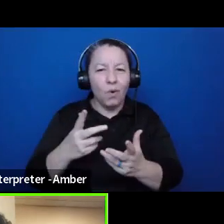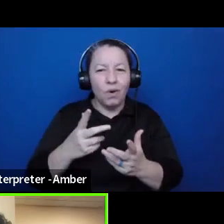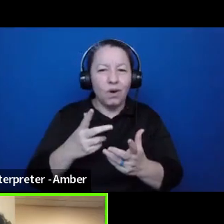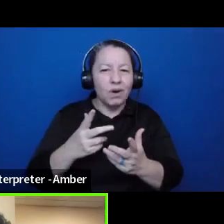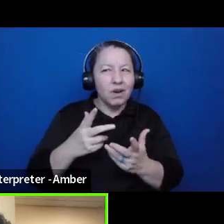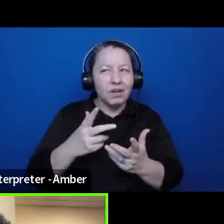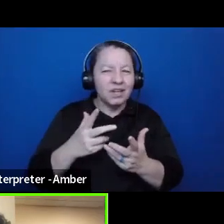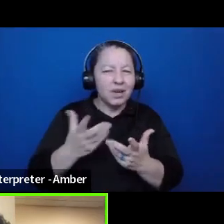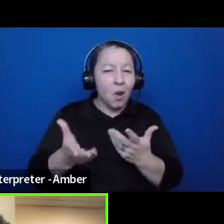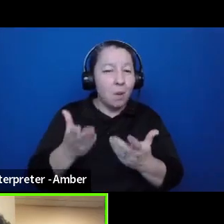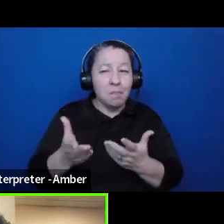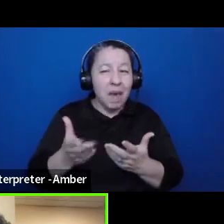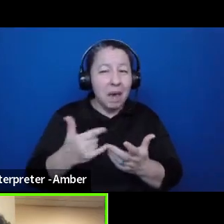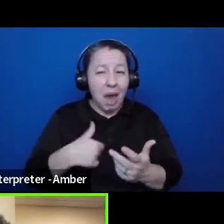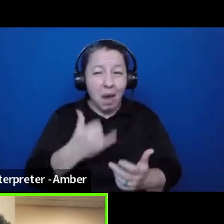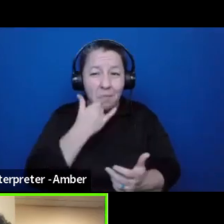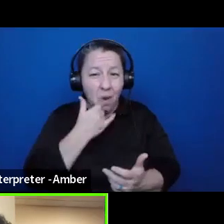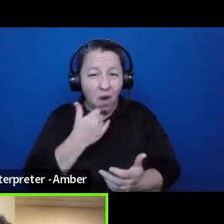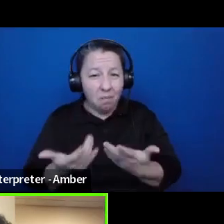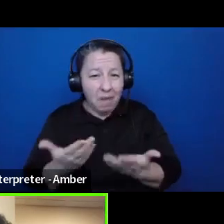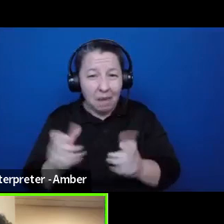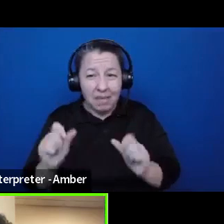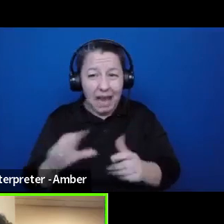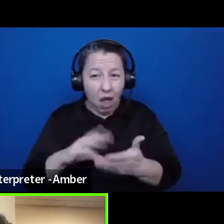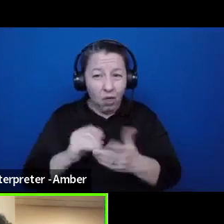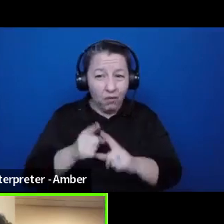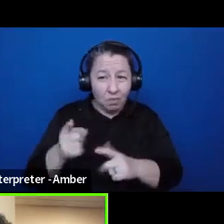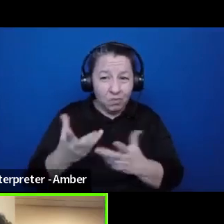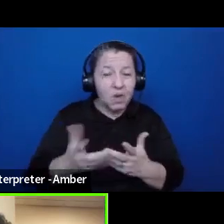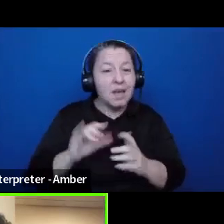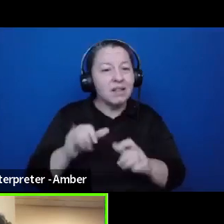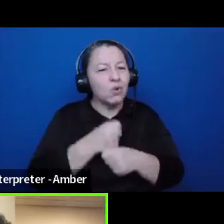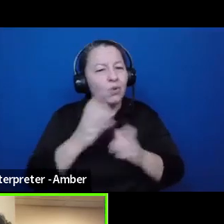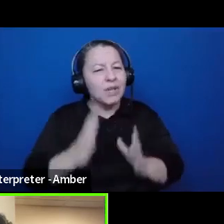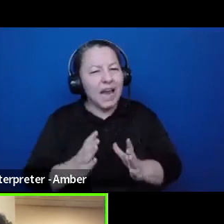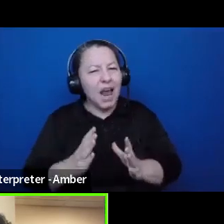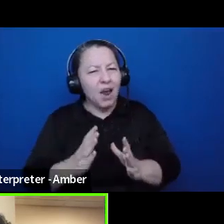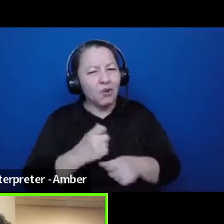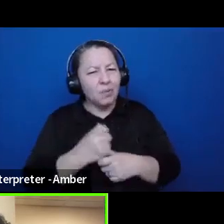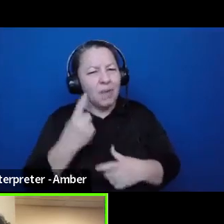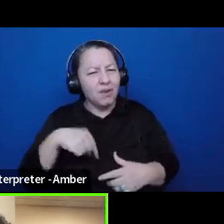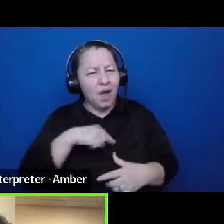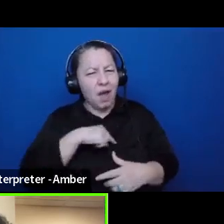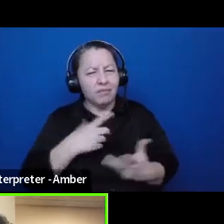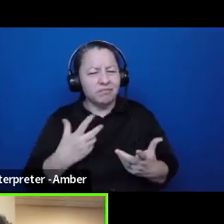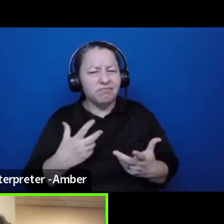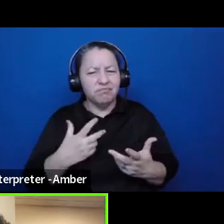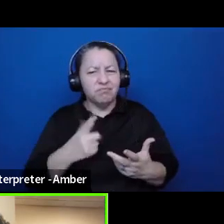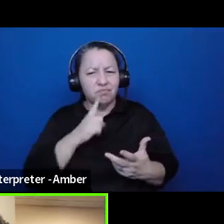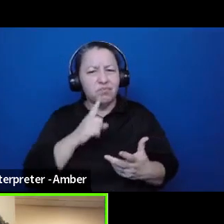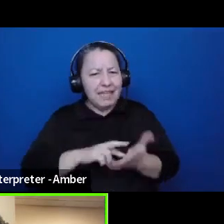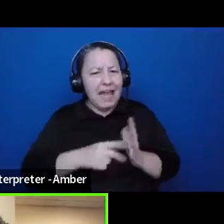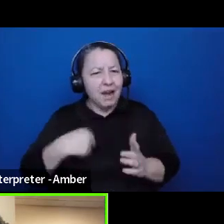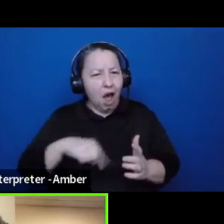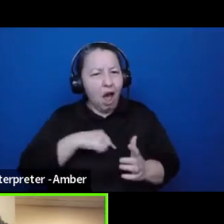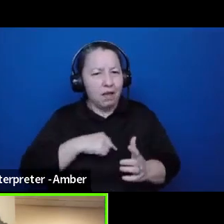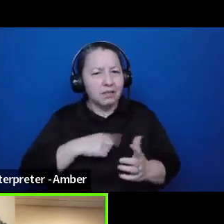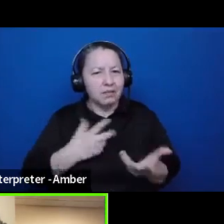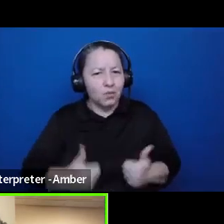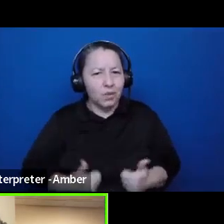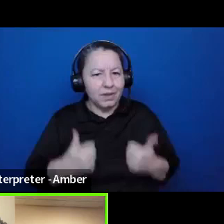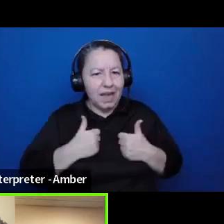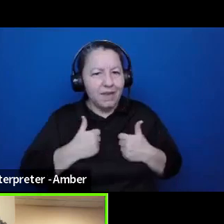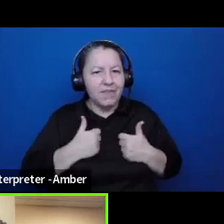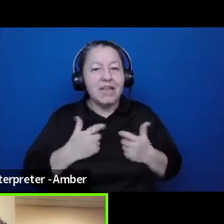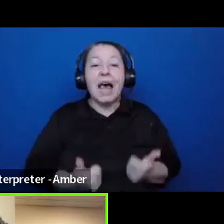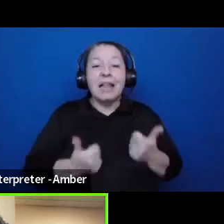And that's actually what Creator intended us for, is that's our life journey. Whether it's a red road, it's not linear. It